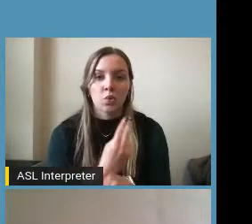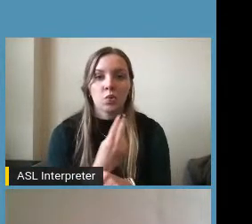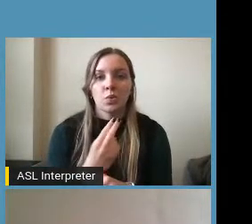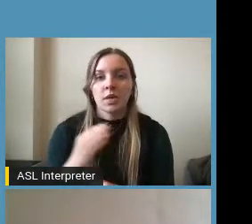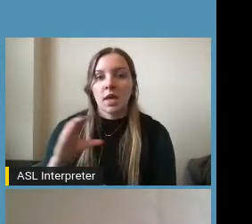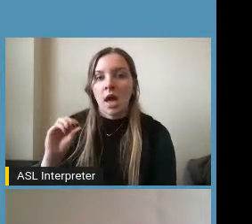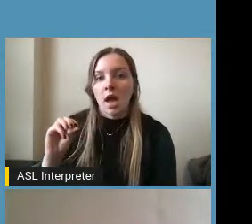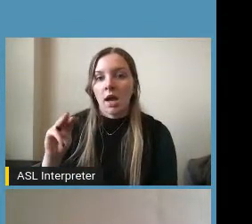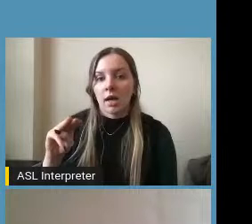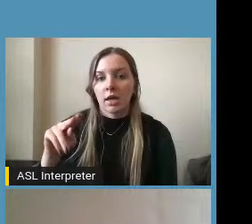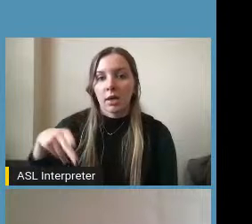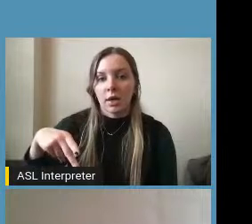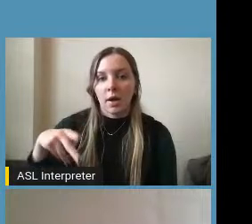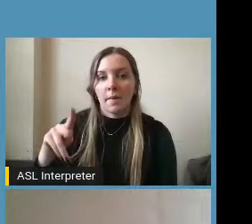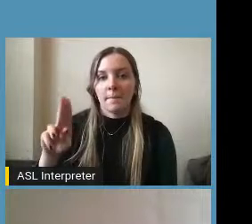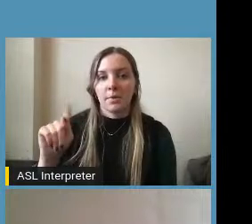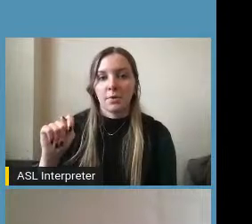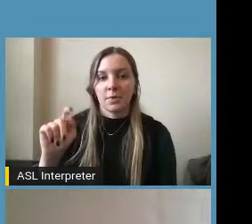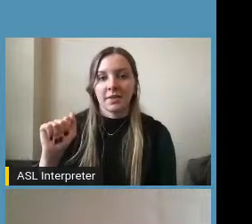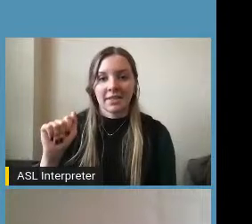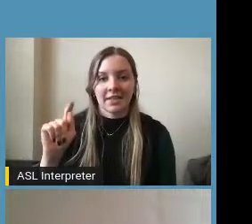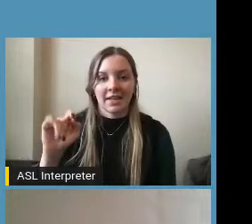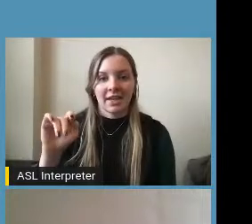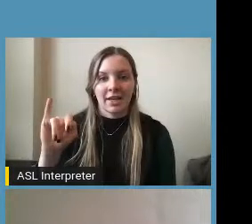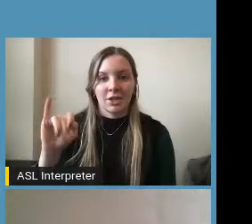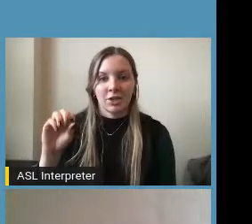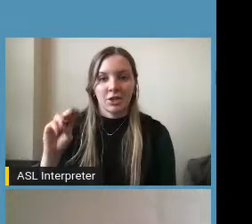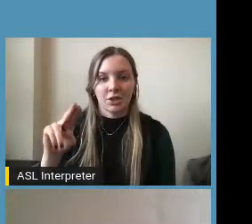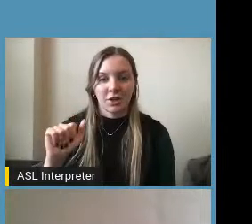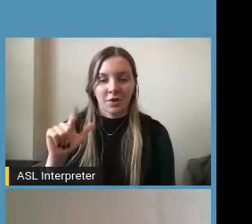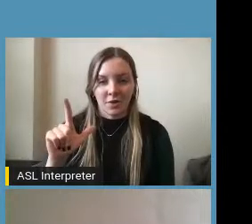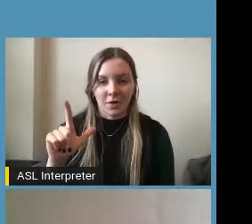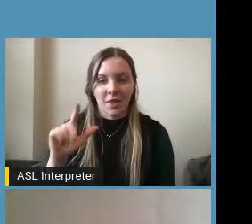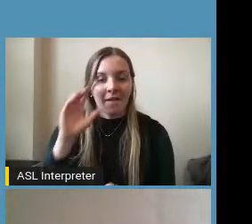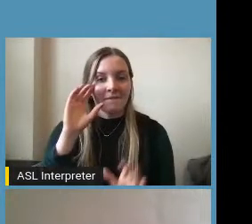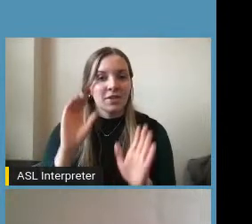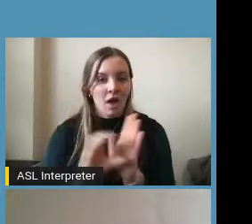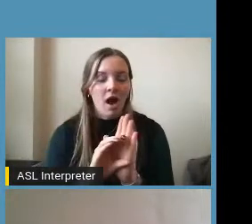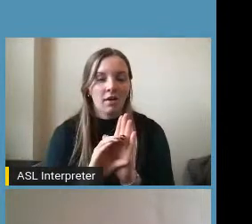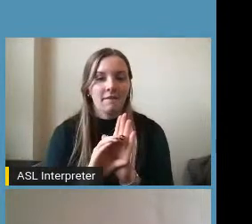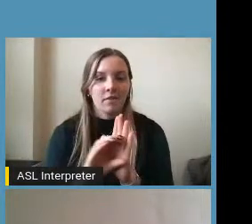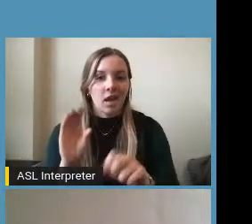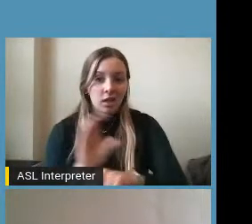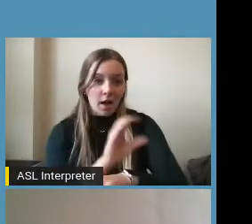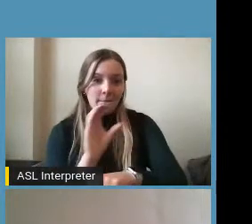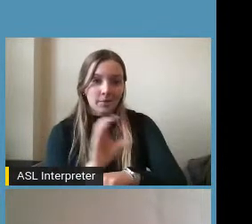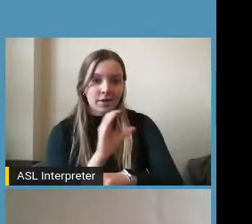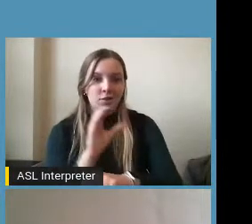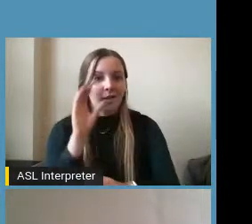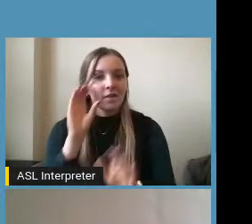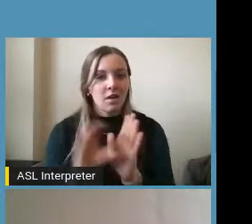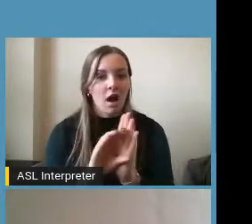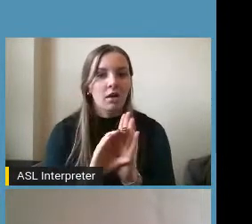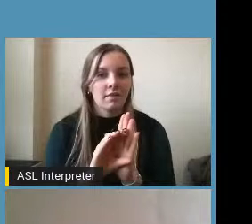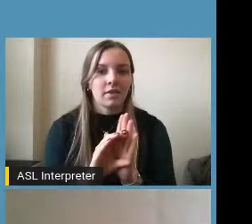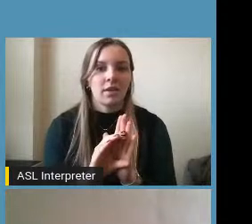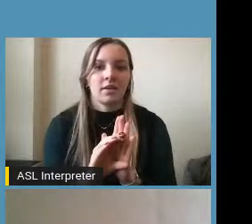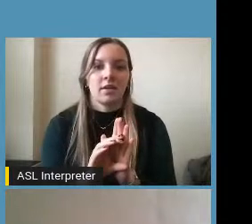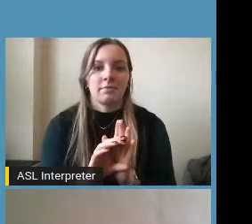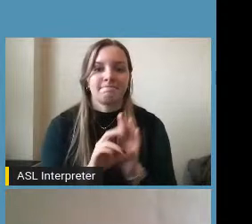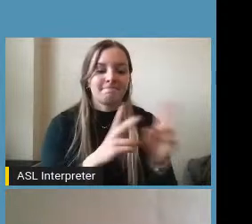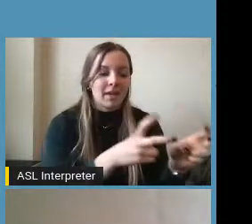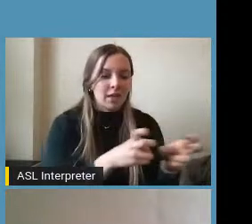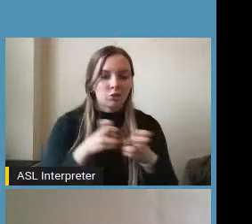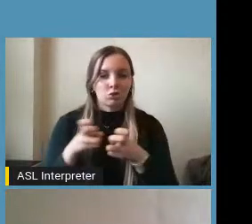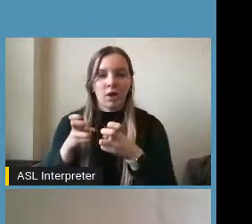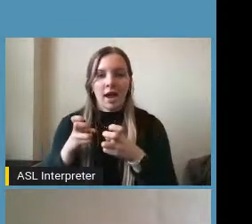by that is that we're taking a sequence of images and we're using computer algorithms to extract information across that